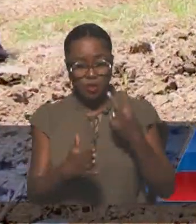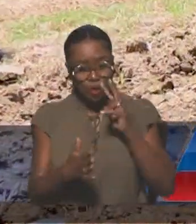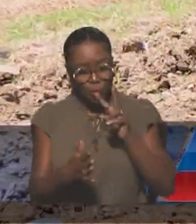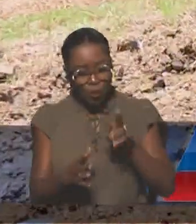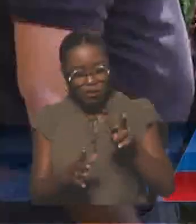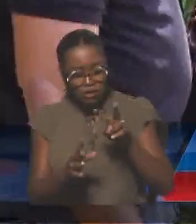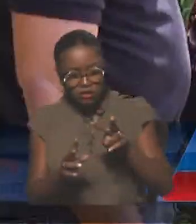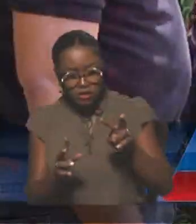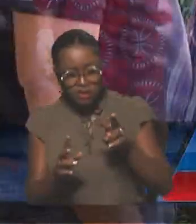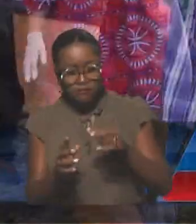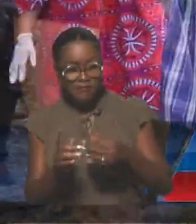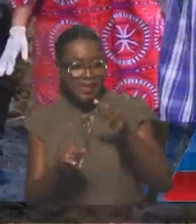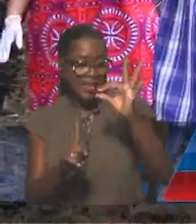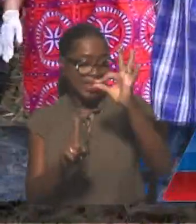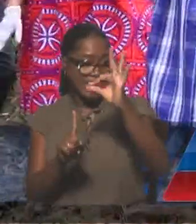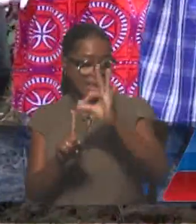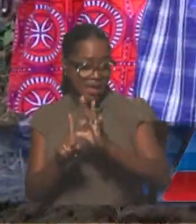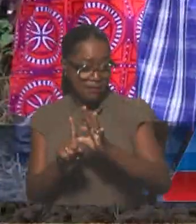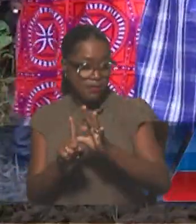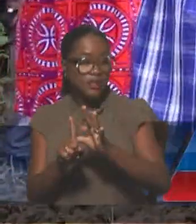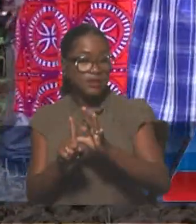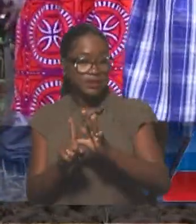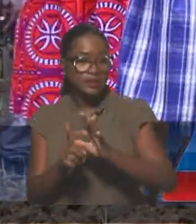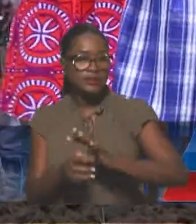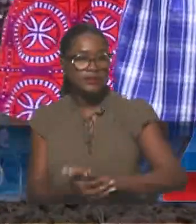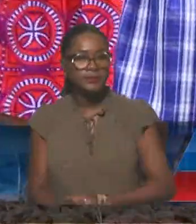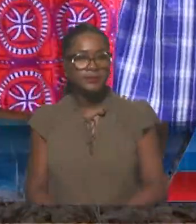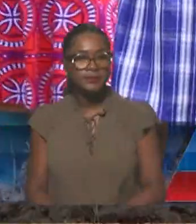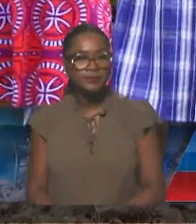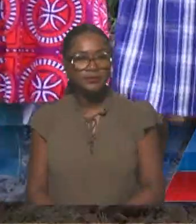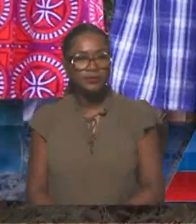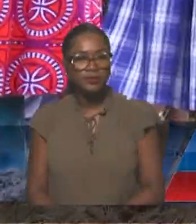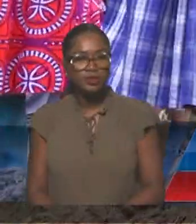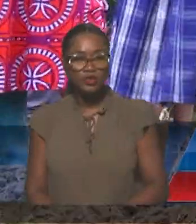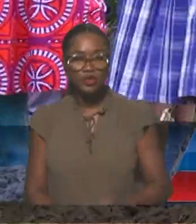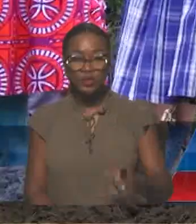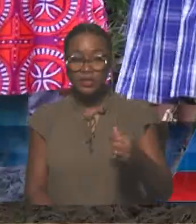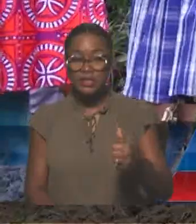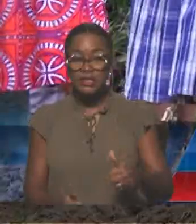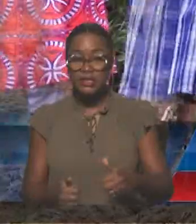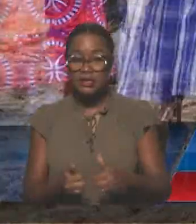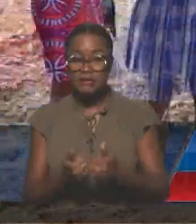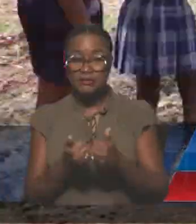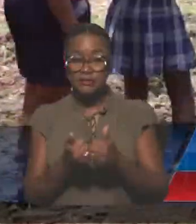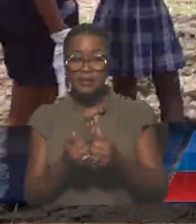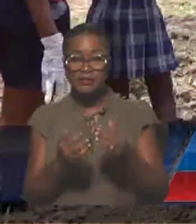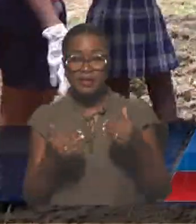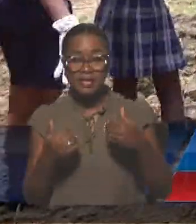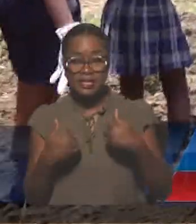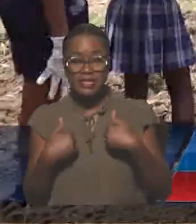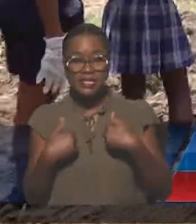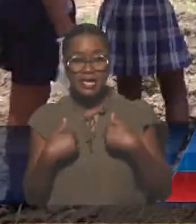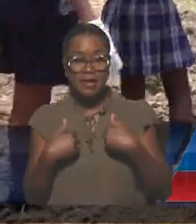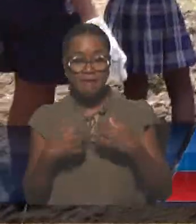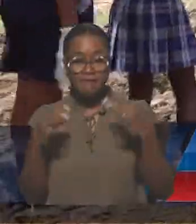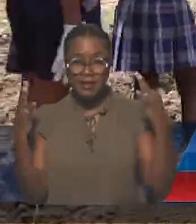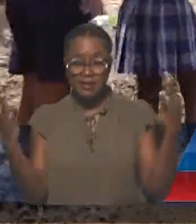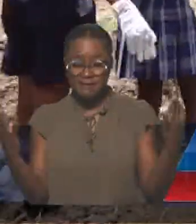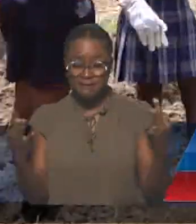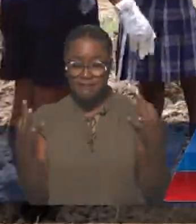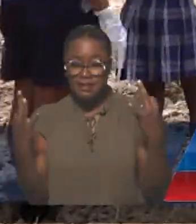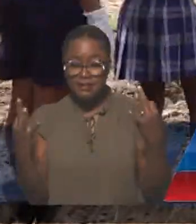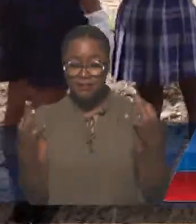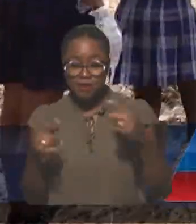9-month period. Community representatives in attendance were challenged to develop an attractive and grand festival at